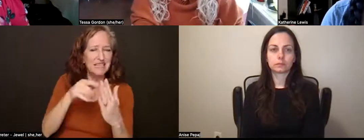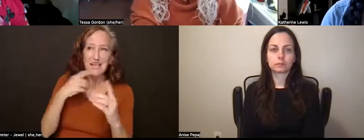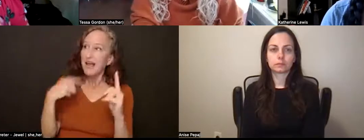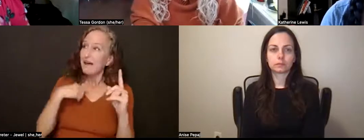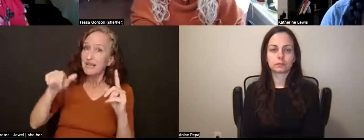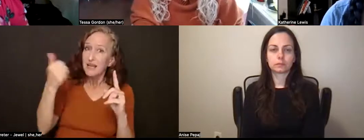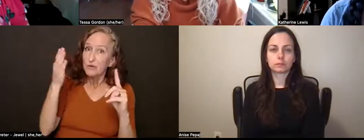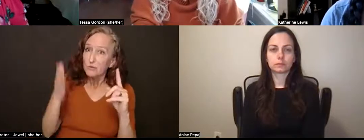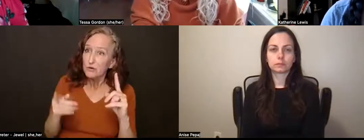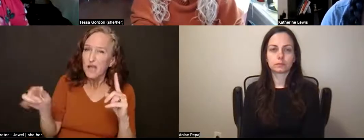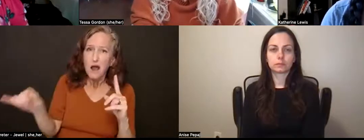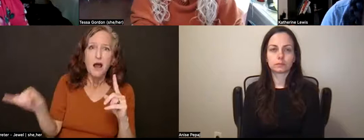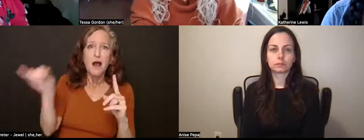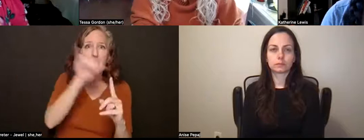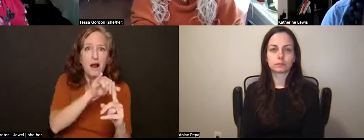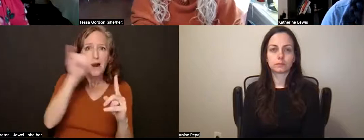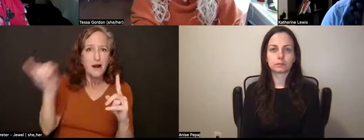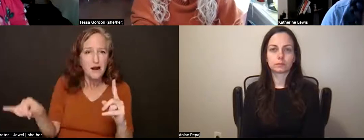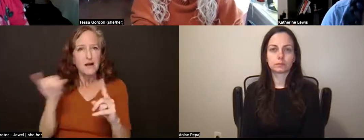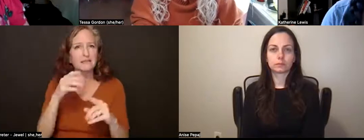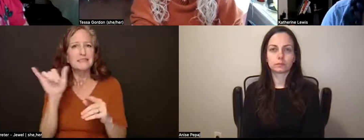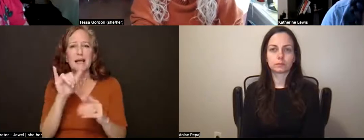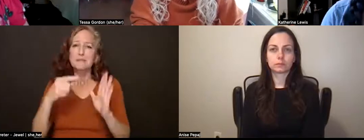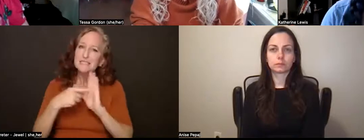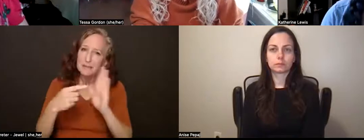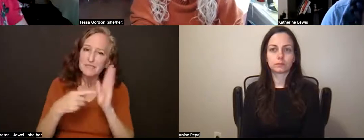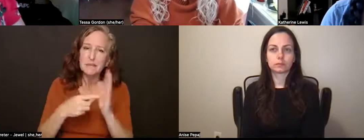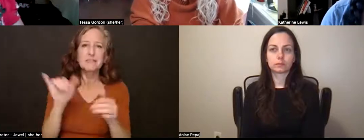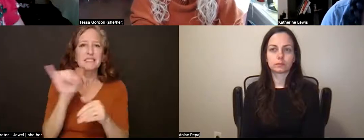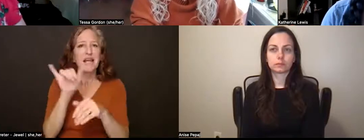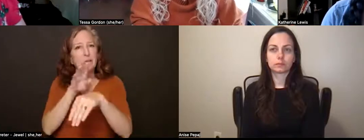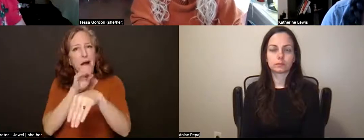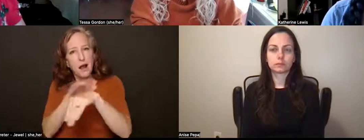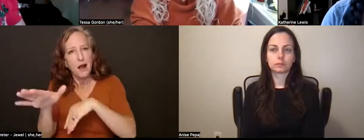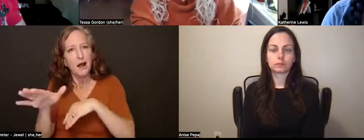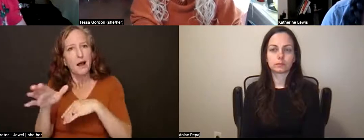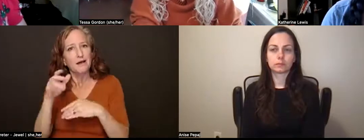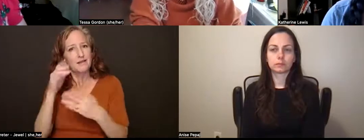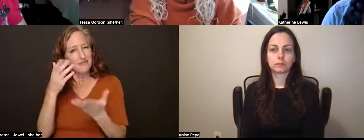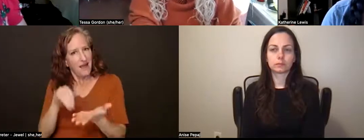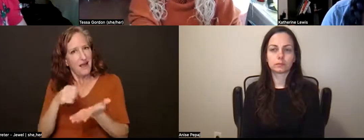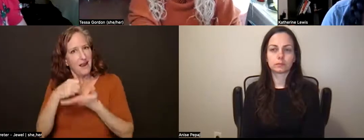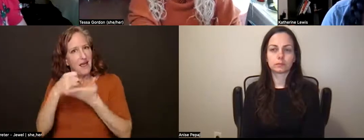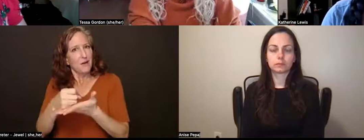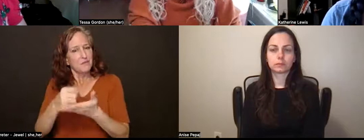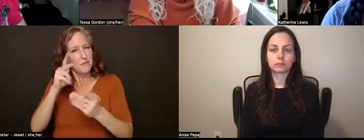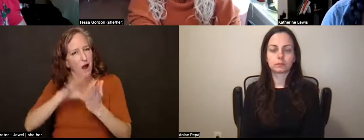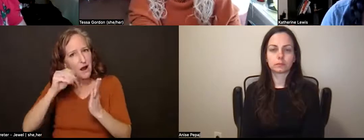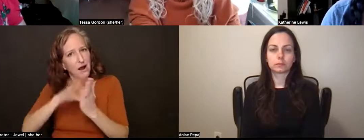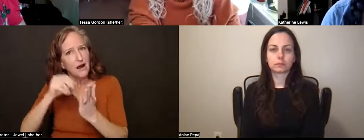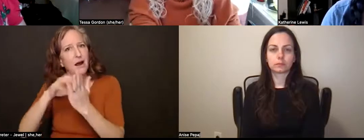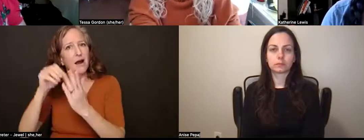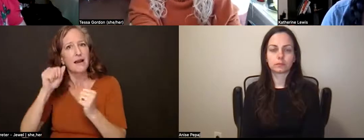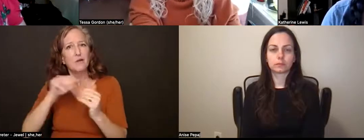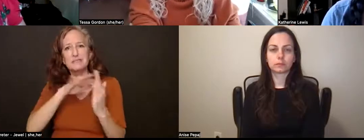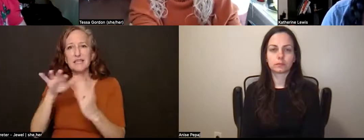has these same exact symptoms or these same exact implications. And now you're moving the bar forward, because now you can say we can study two